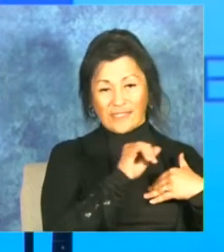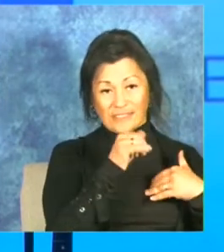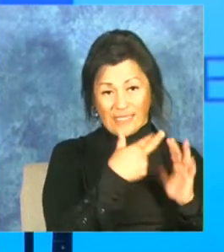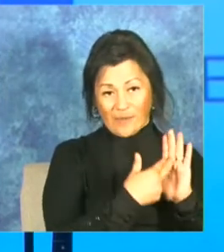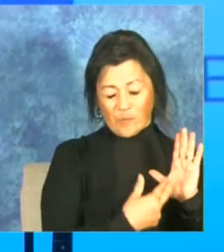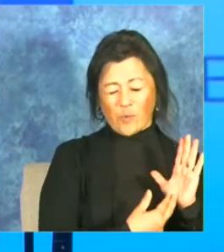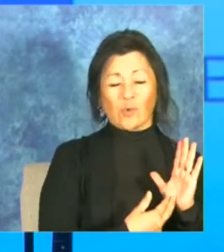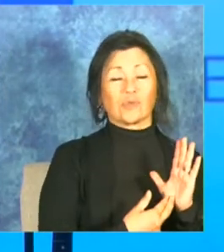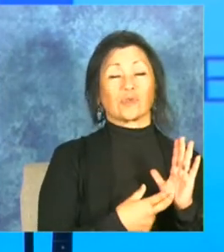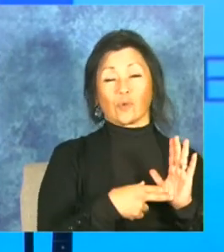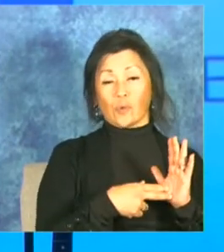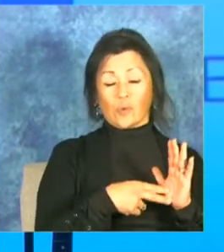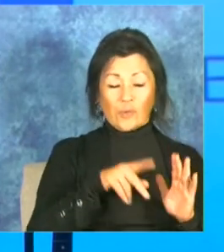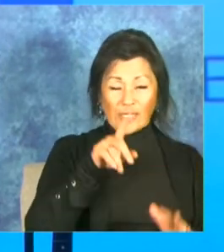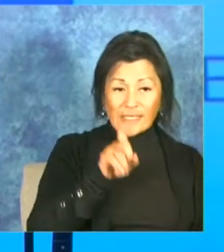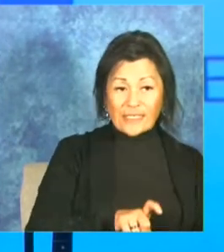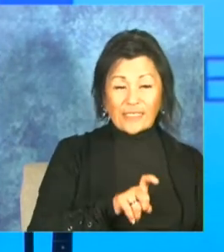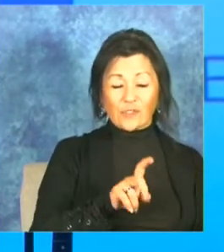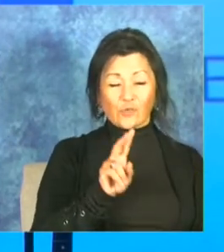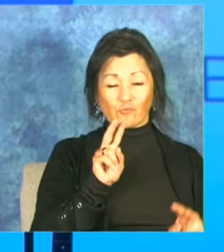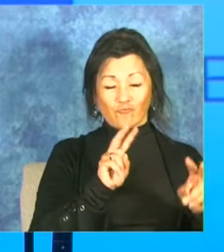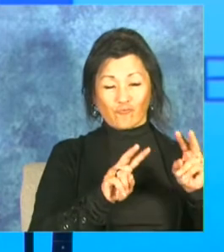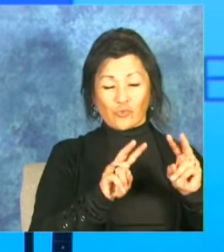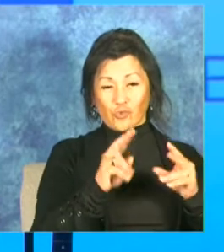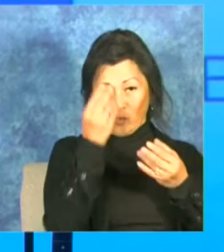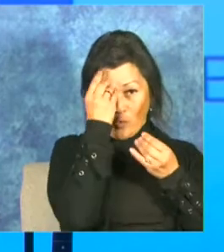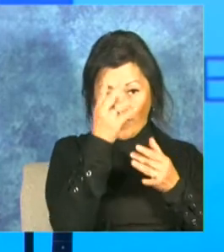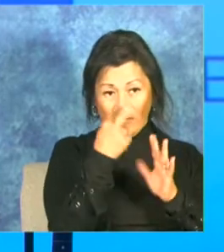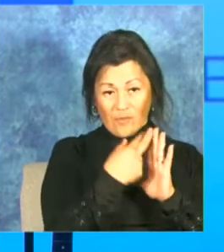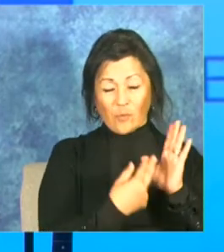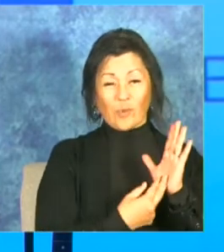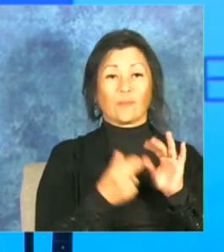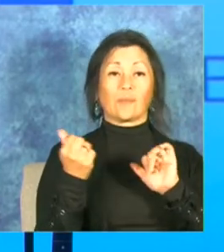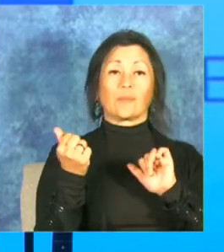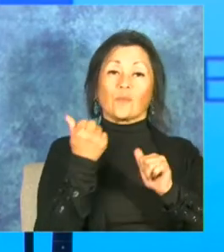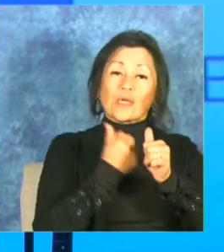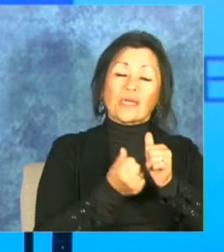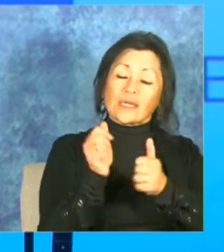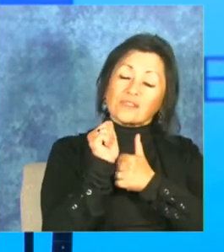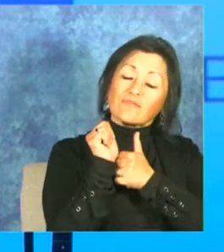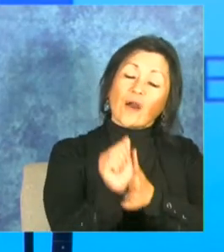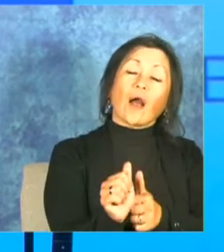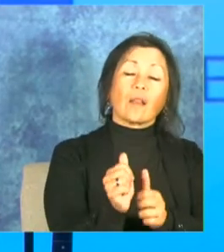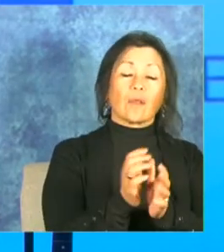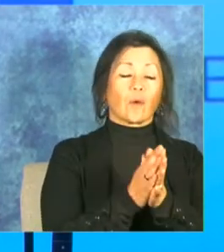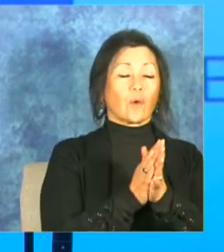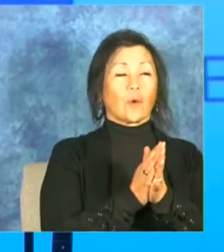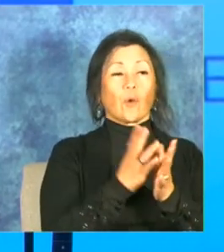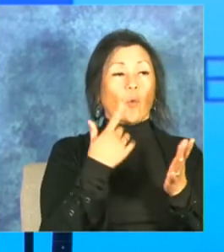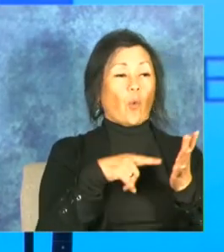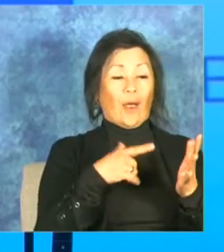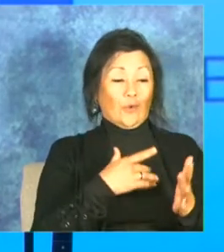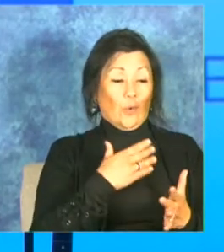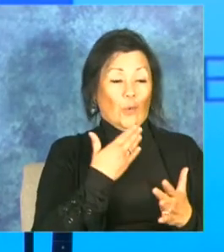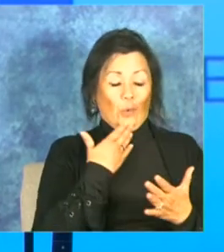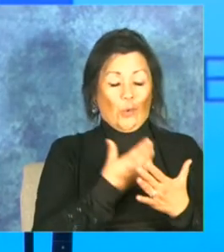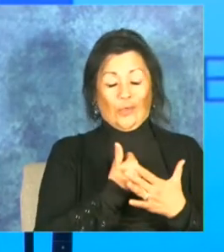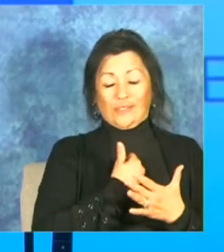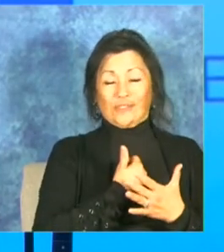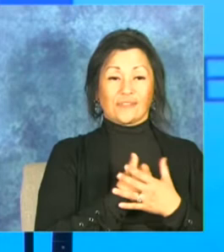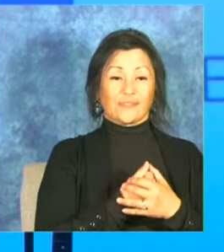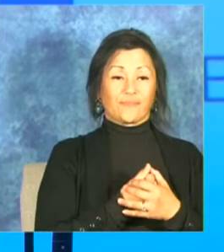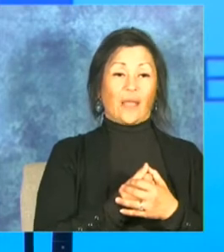And it is highly necessary to observe this rule, for which each of us follows what seems good in his own estimation. We become